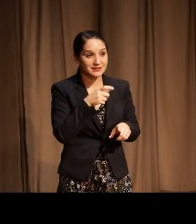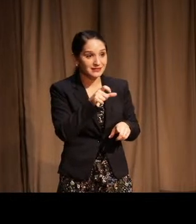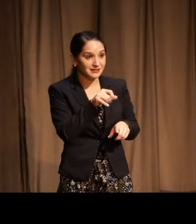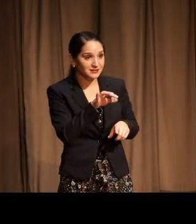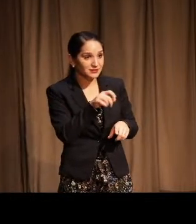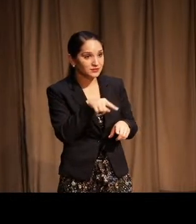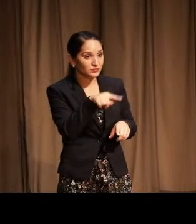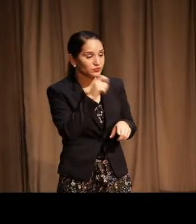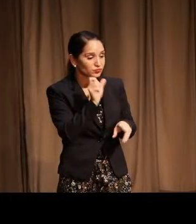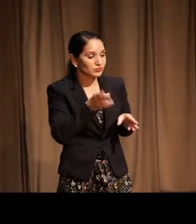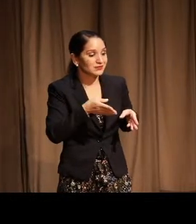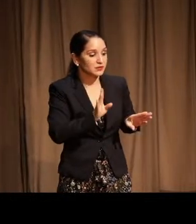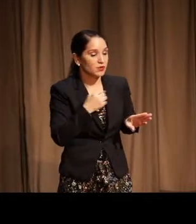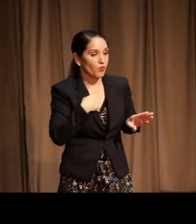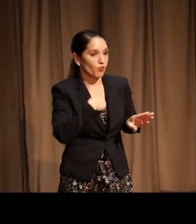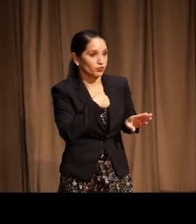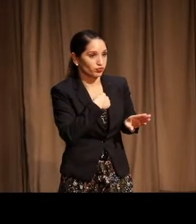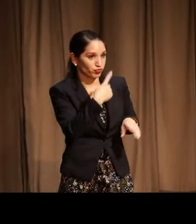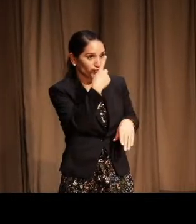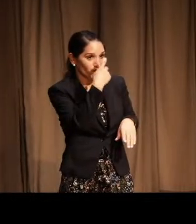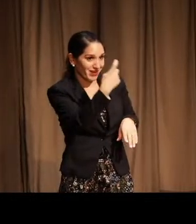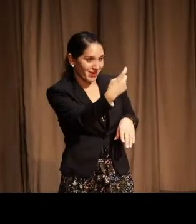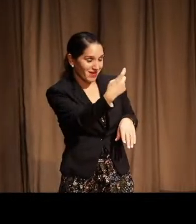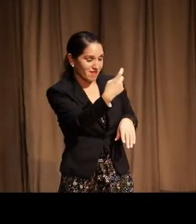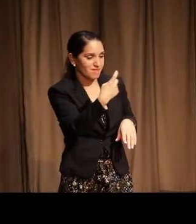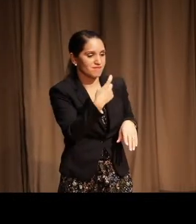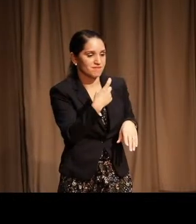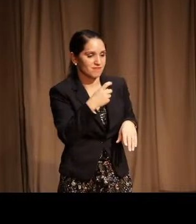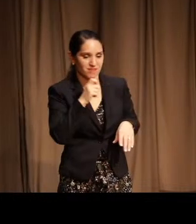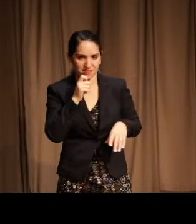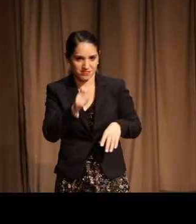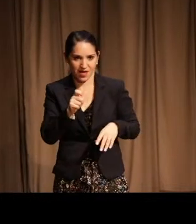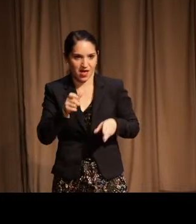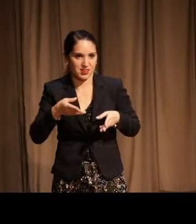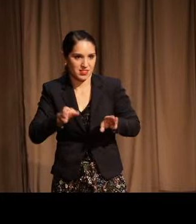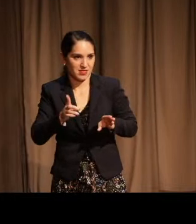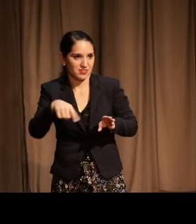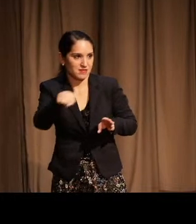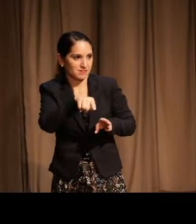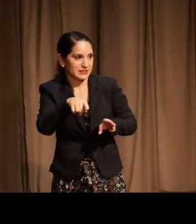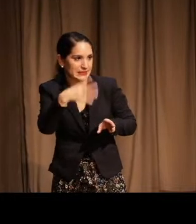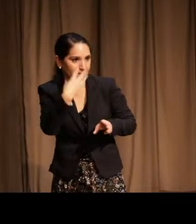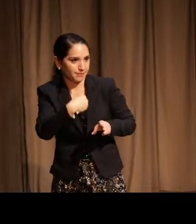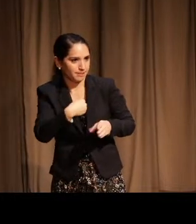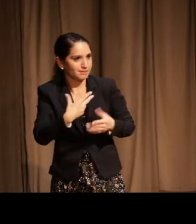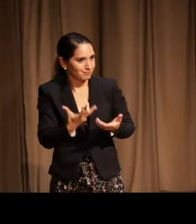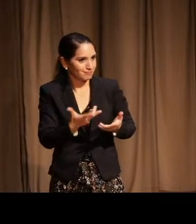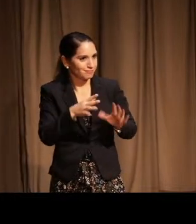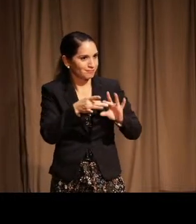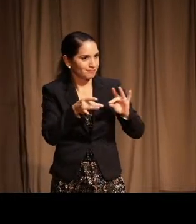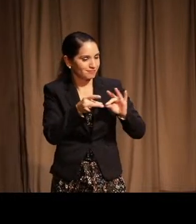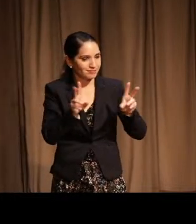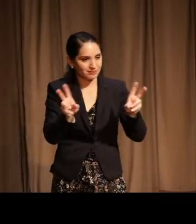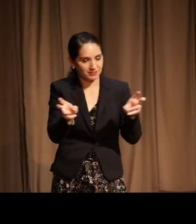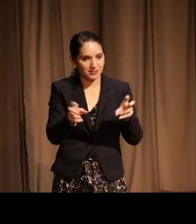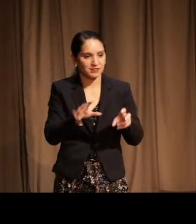us dream, if they don't let us dream, let's not let them sleep. And this,